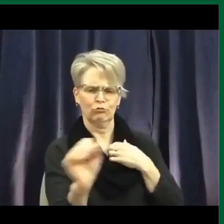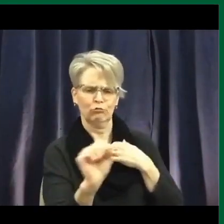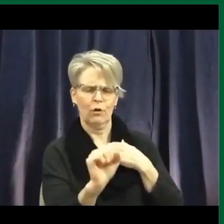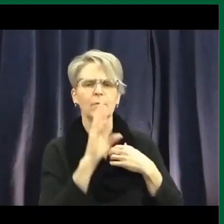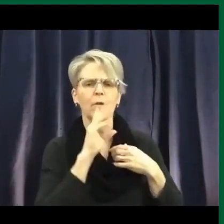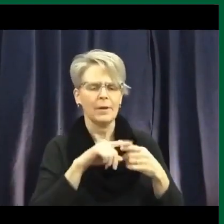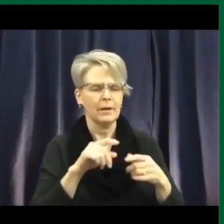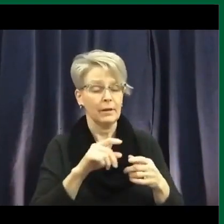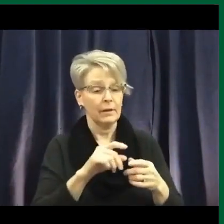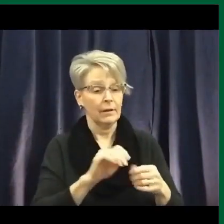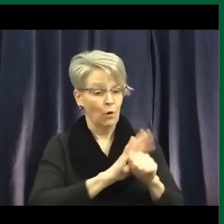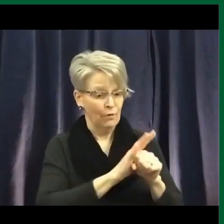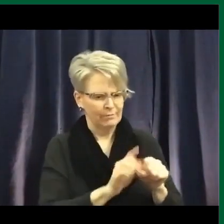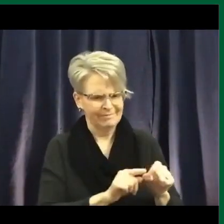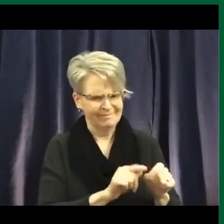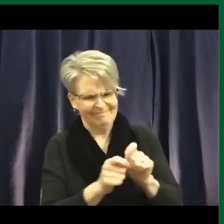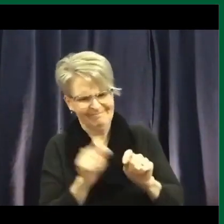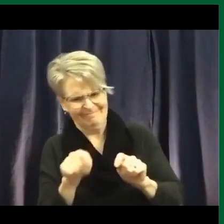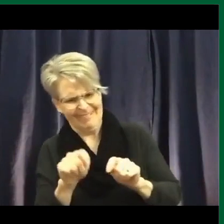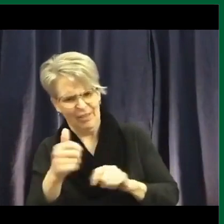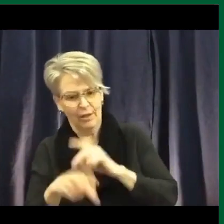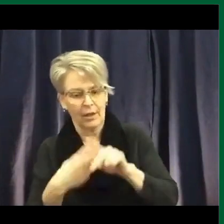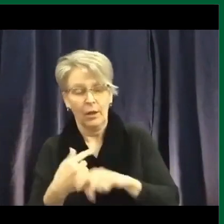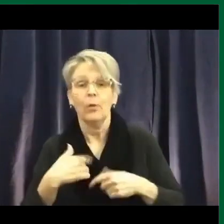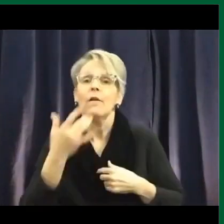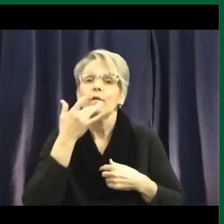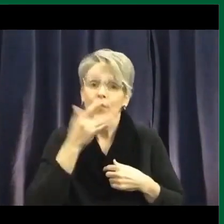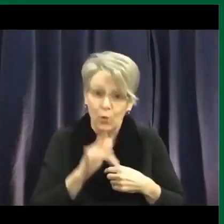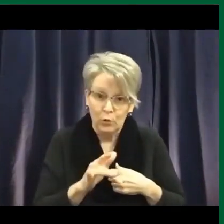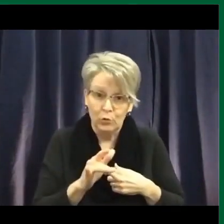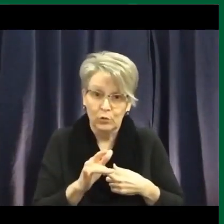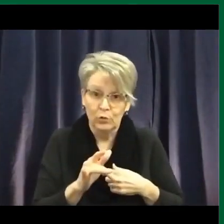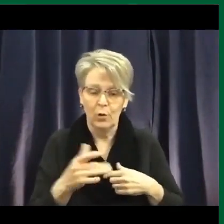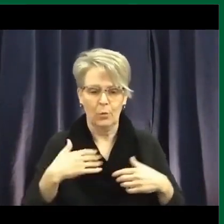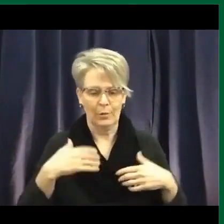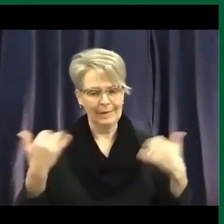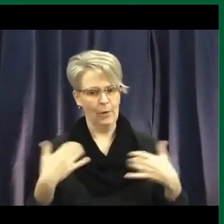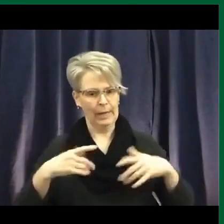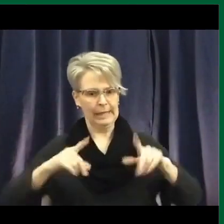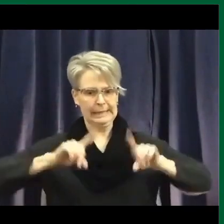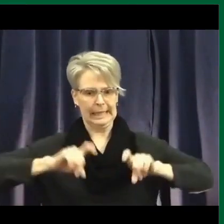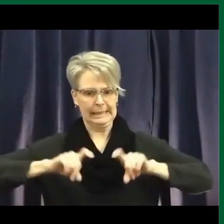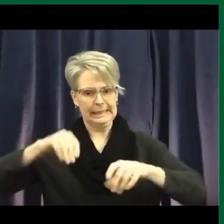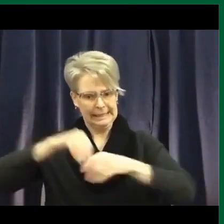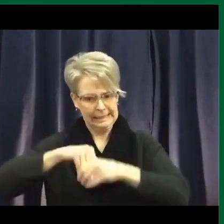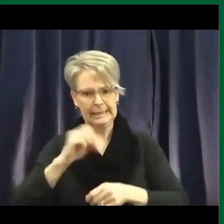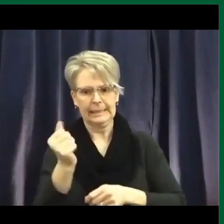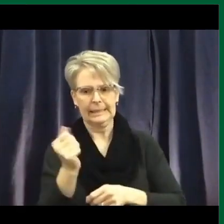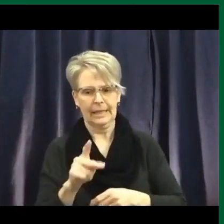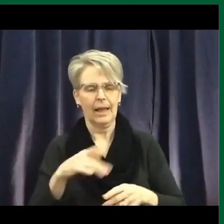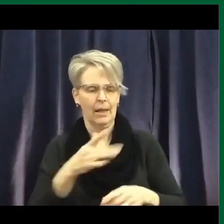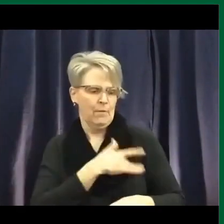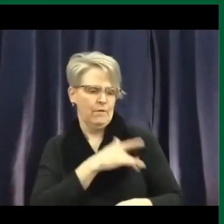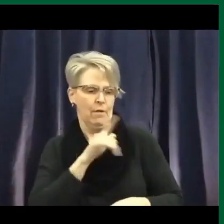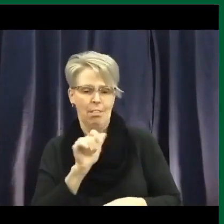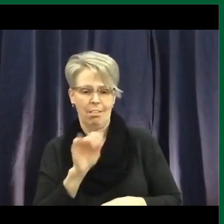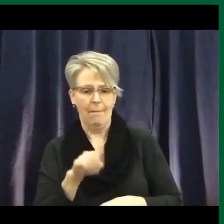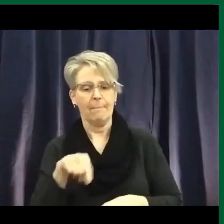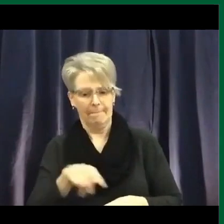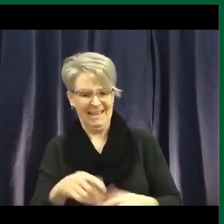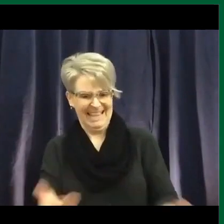begin by, saying we're fortunate that we can test a larger number of variants within the province at our provincial lab, and that ensures